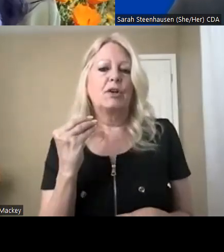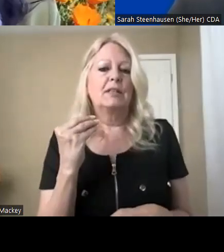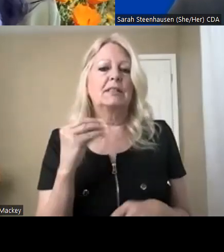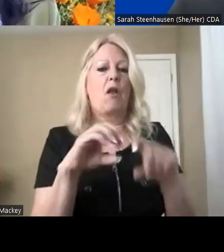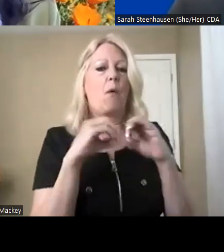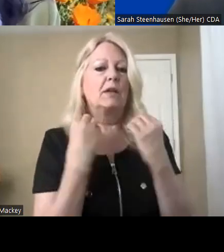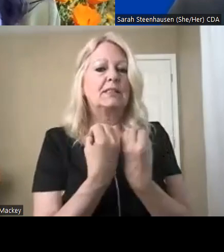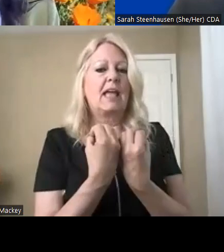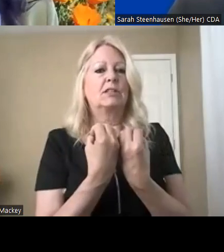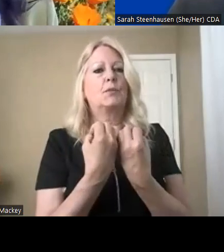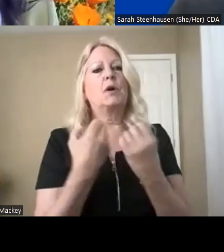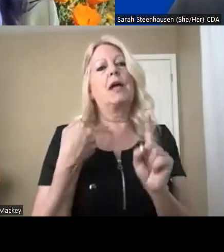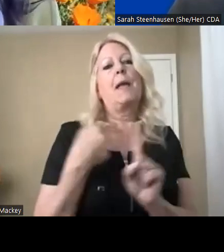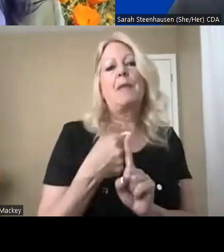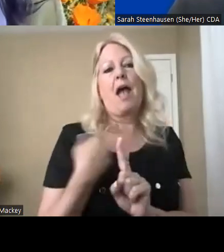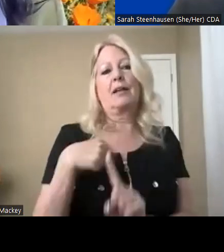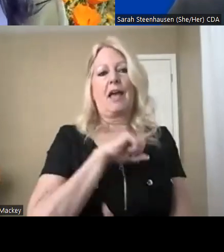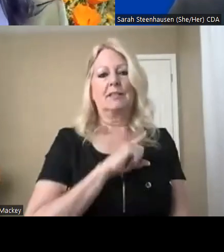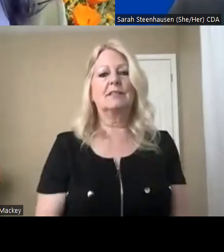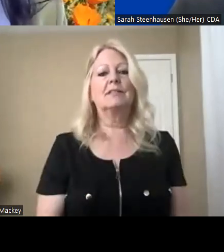community so heavily. Thank you.